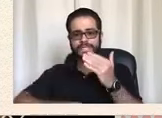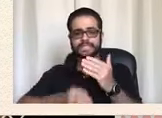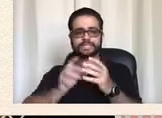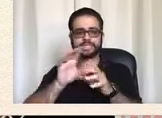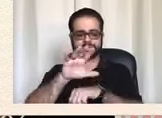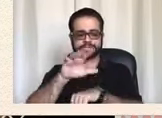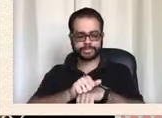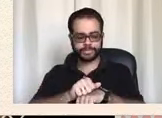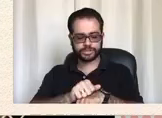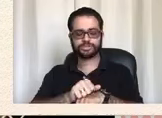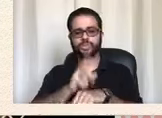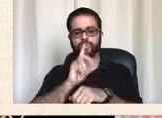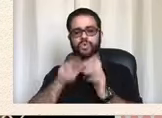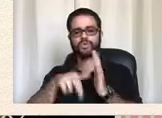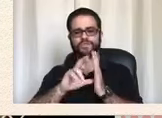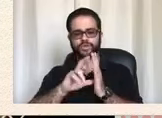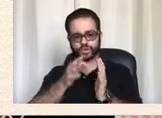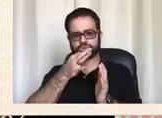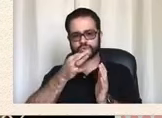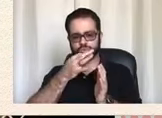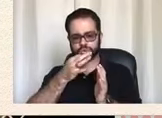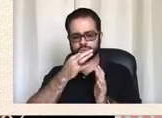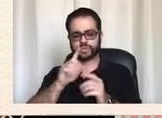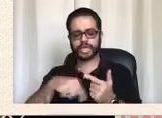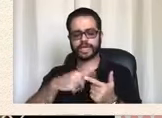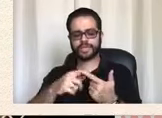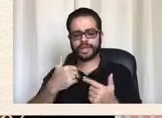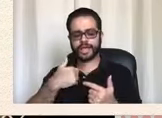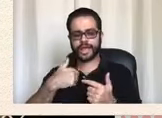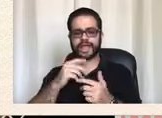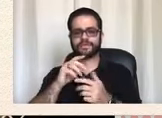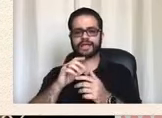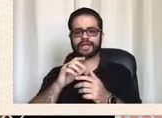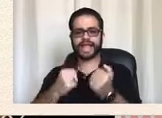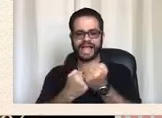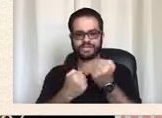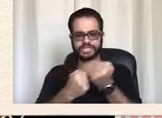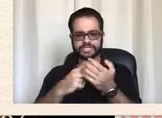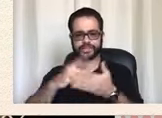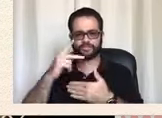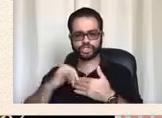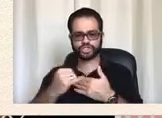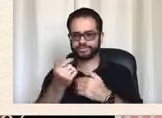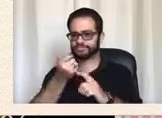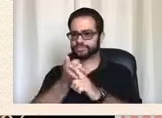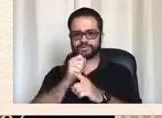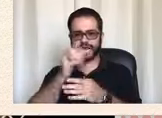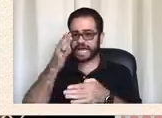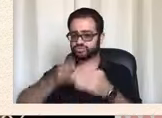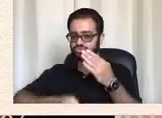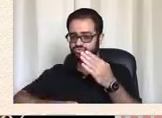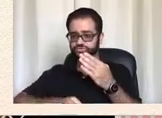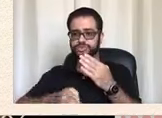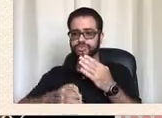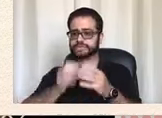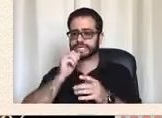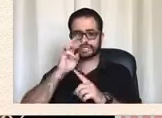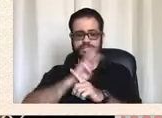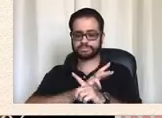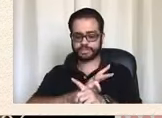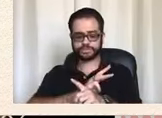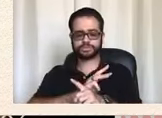each session. And you do an advocacy project. Now, the advocacy project is not due by the end. It's not due by the 6 months. It's